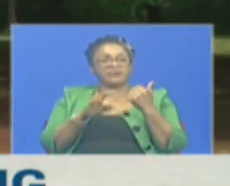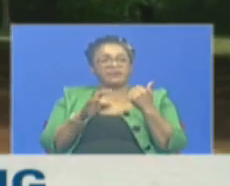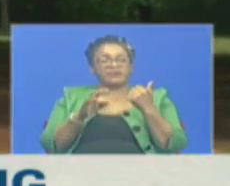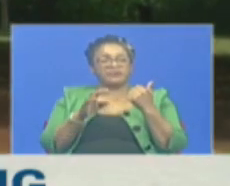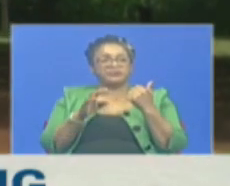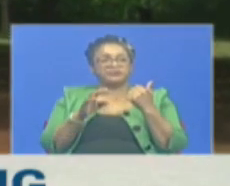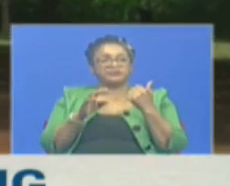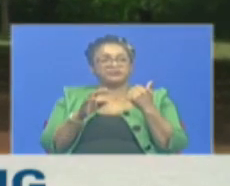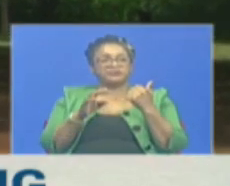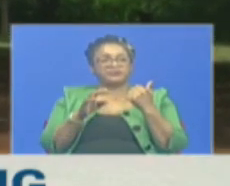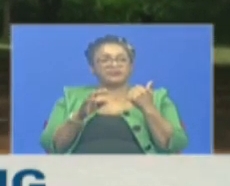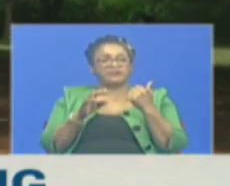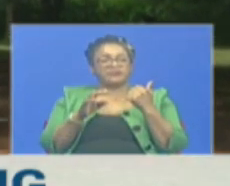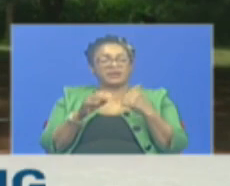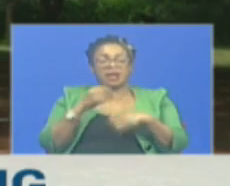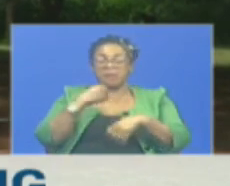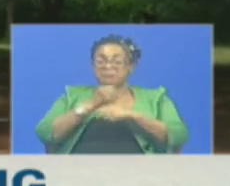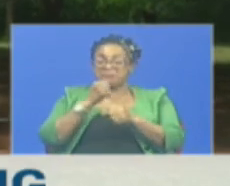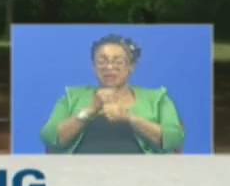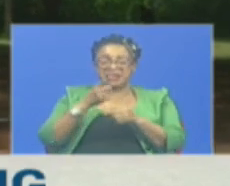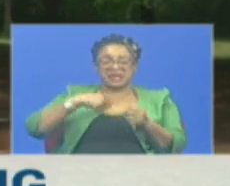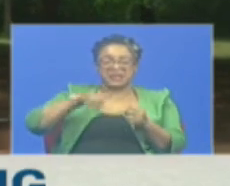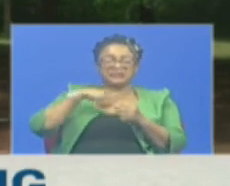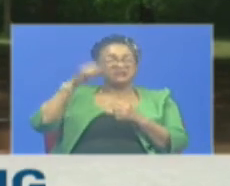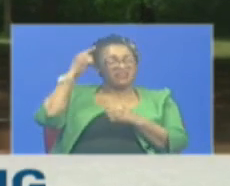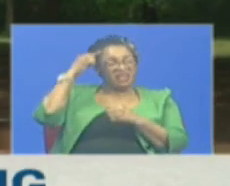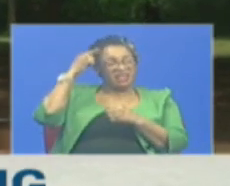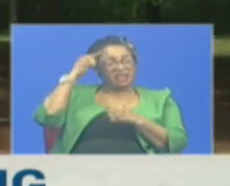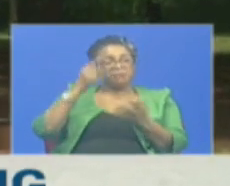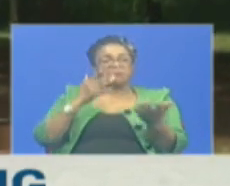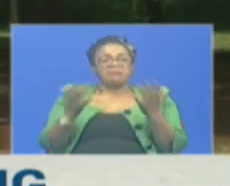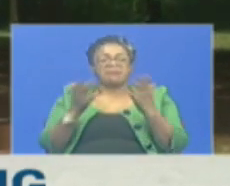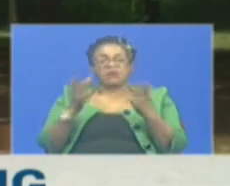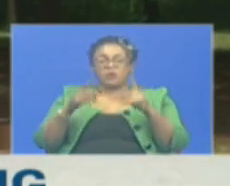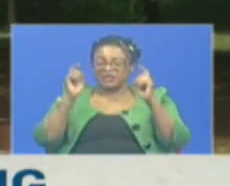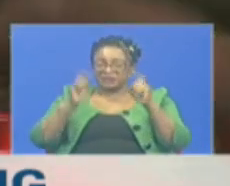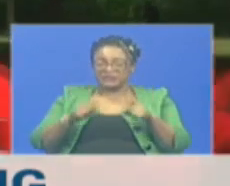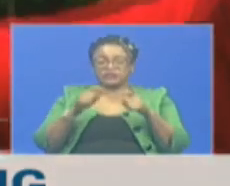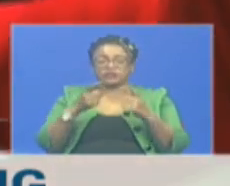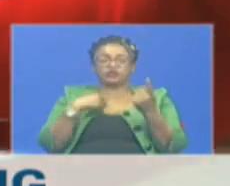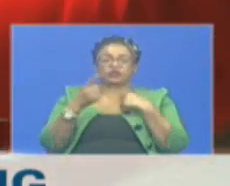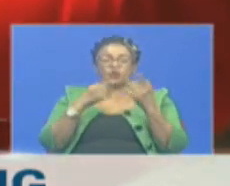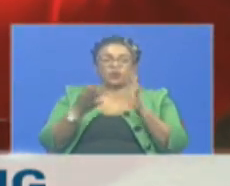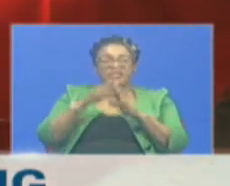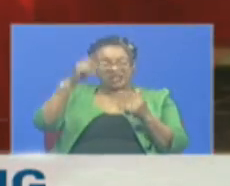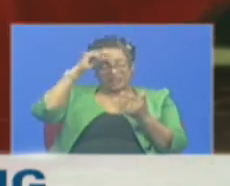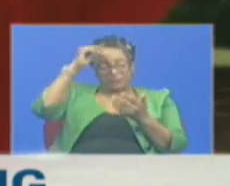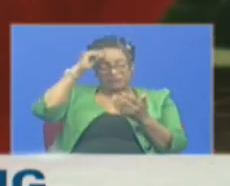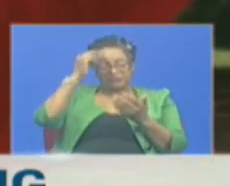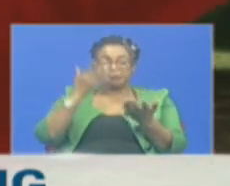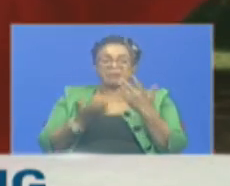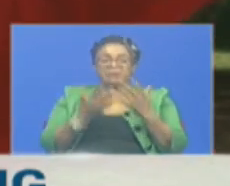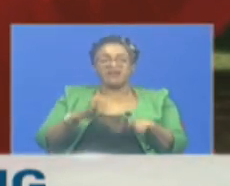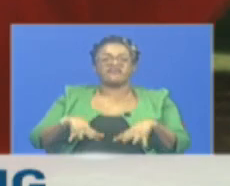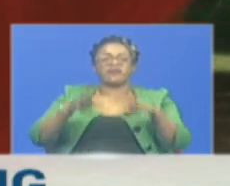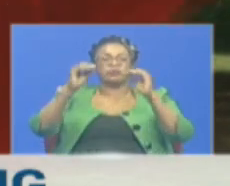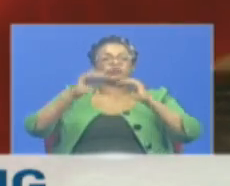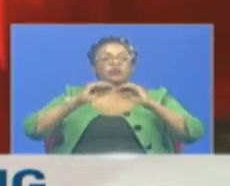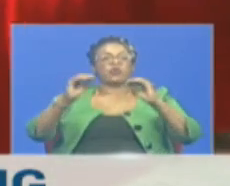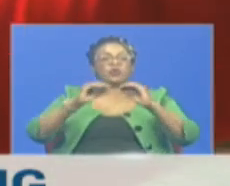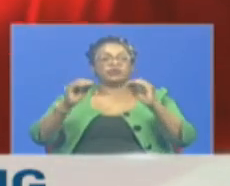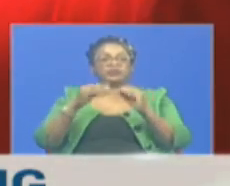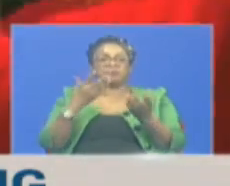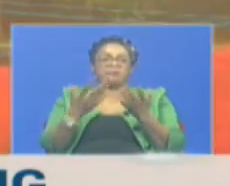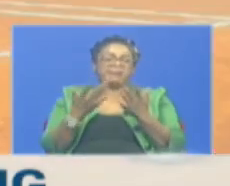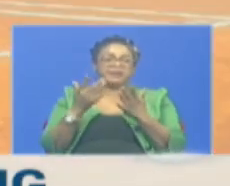Time like this makes us think, oh, okay, maybe we need to talk to the government, maybe find some government courts somewhere around Umoja, build